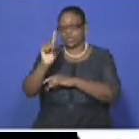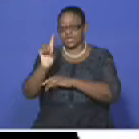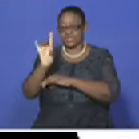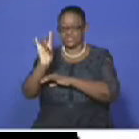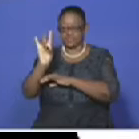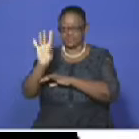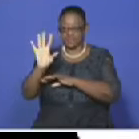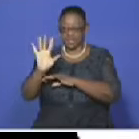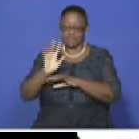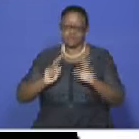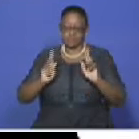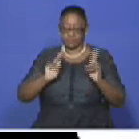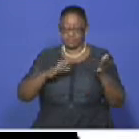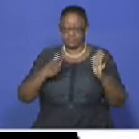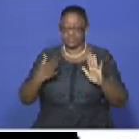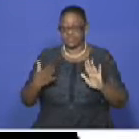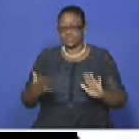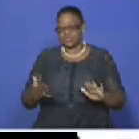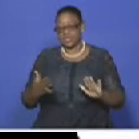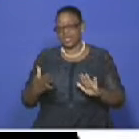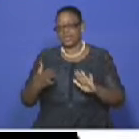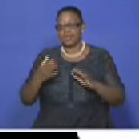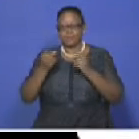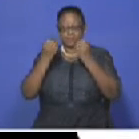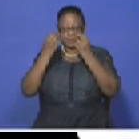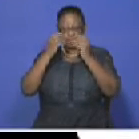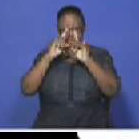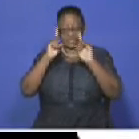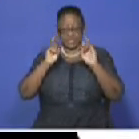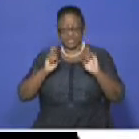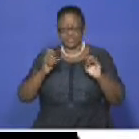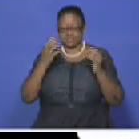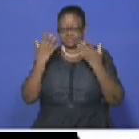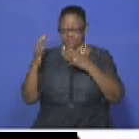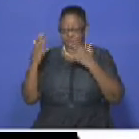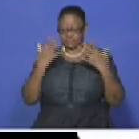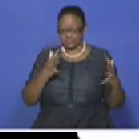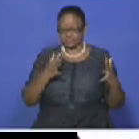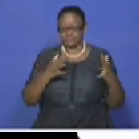175. 58,448 tests have been completed thus far.